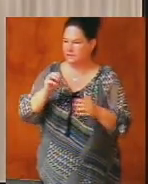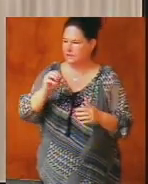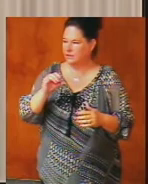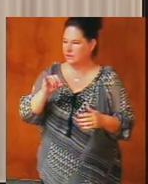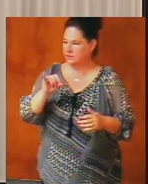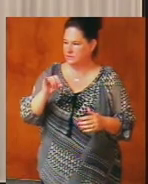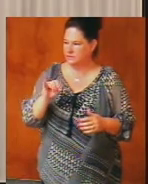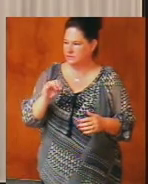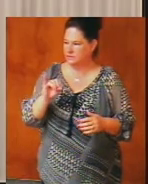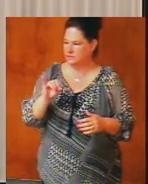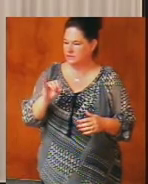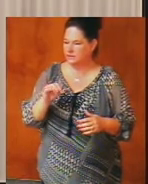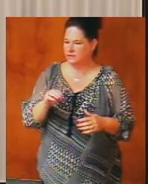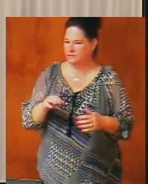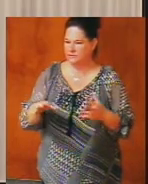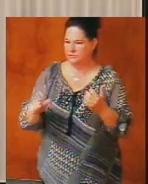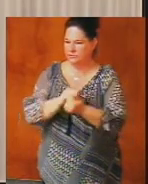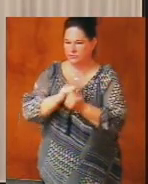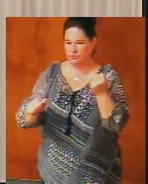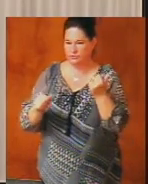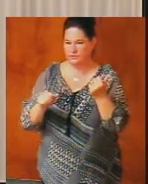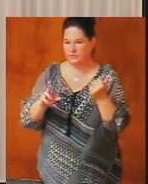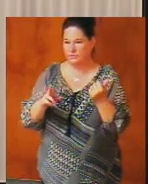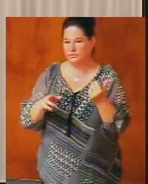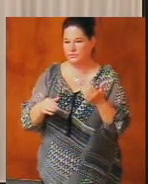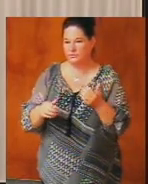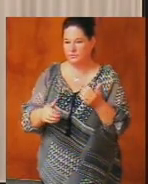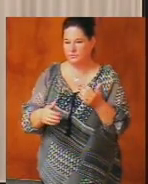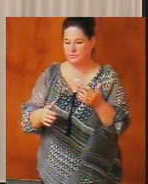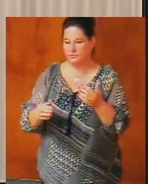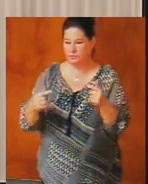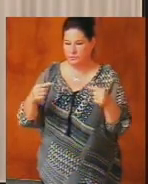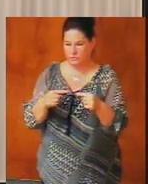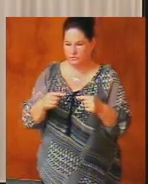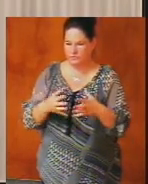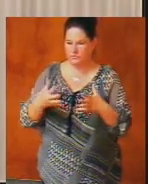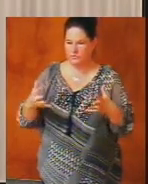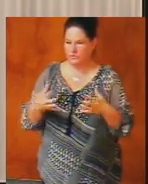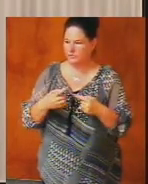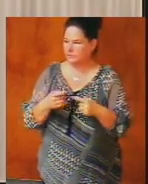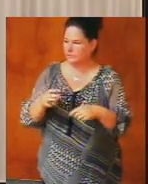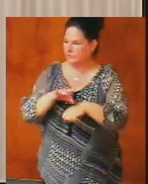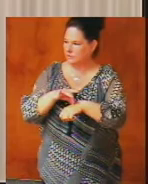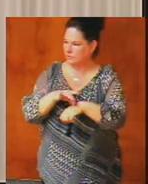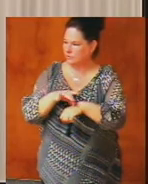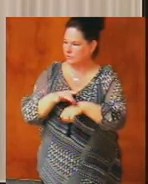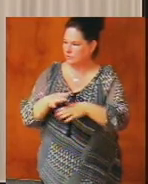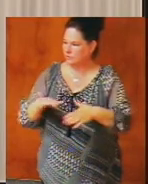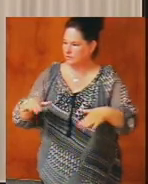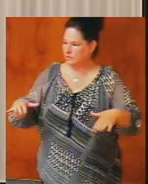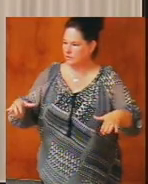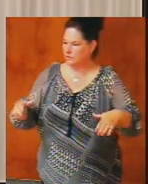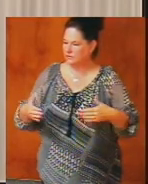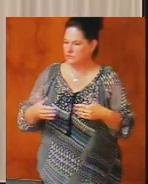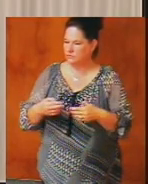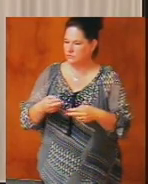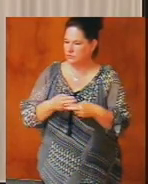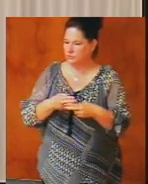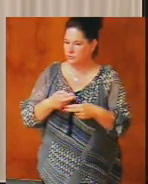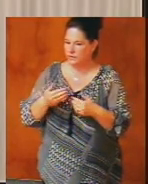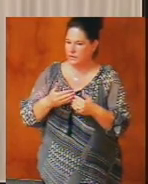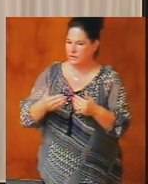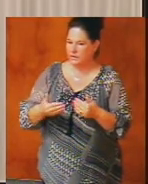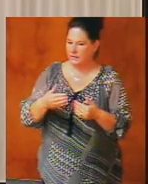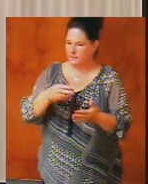Colossae was destroyed, or at least greatly damaged, by an earthquake shortly after